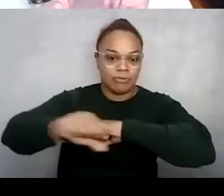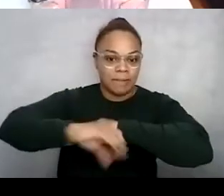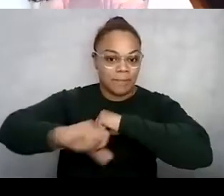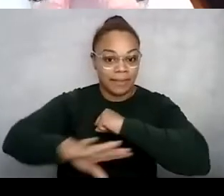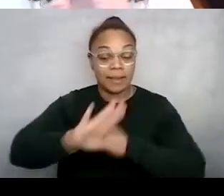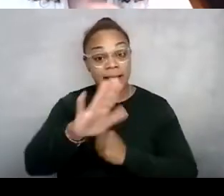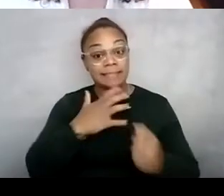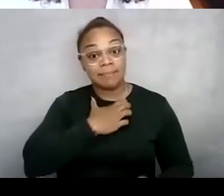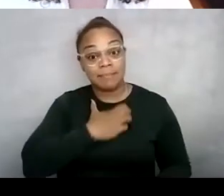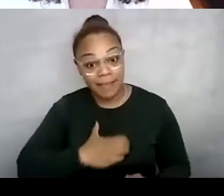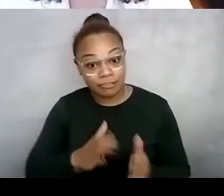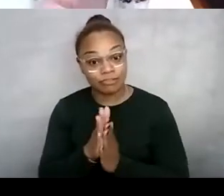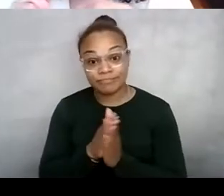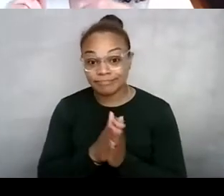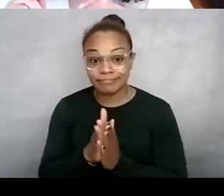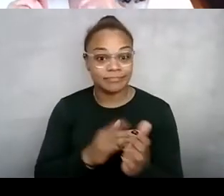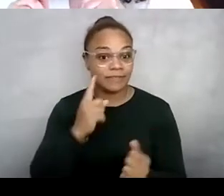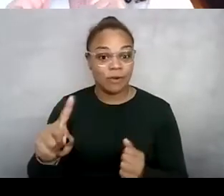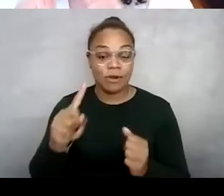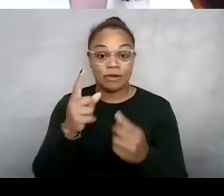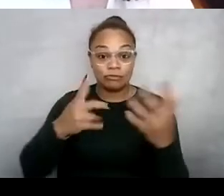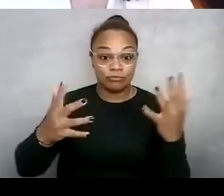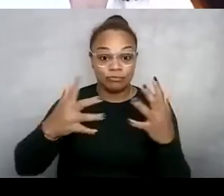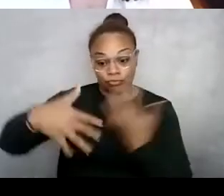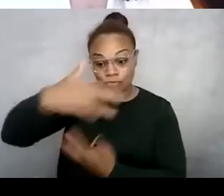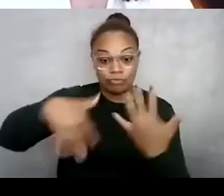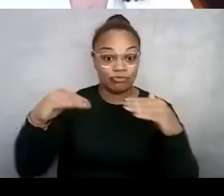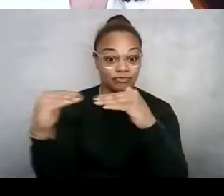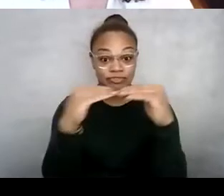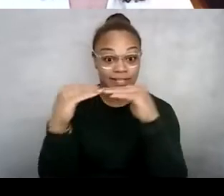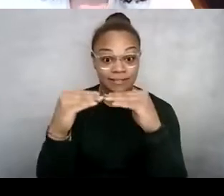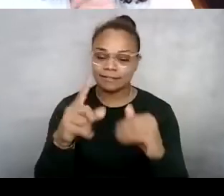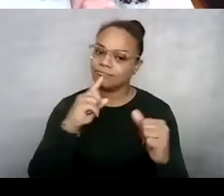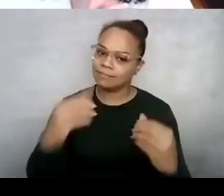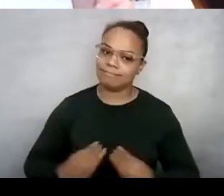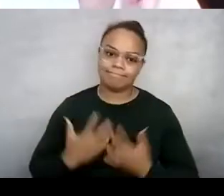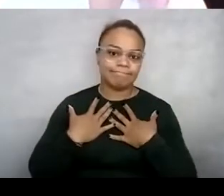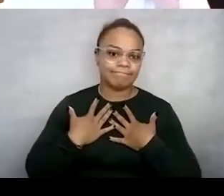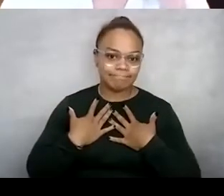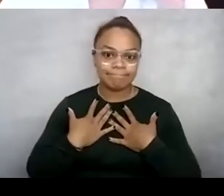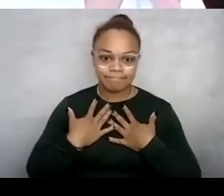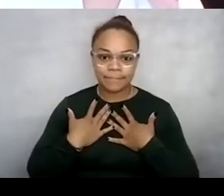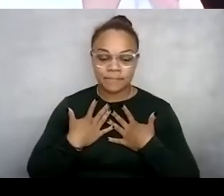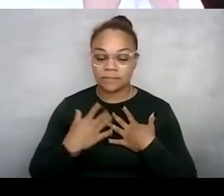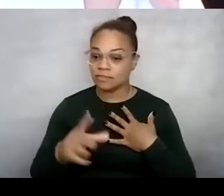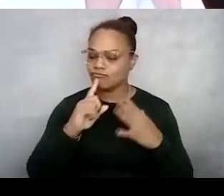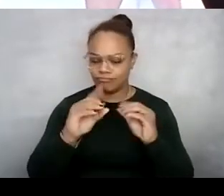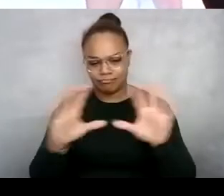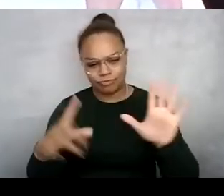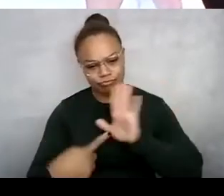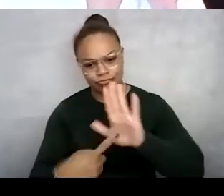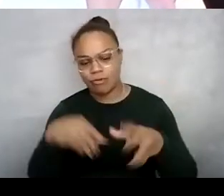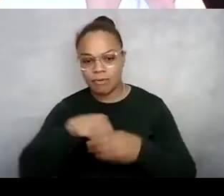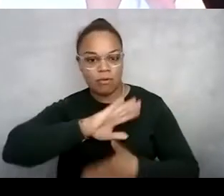passion for social justice is an inspiration and is reflected in everything Chris